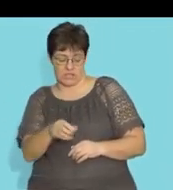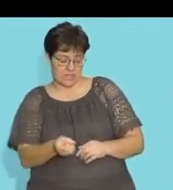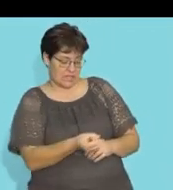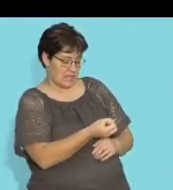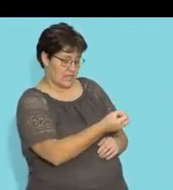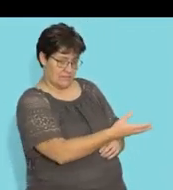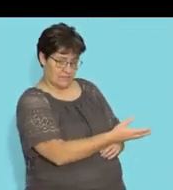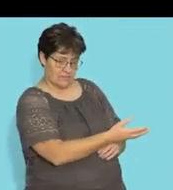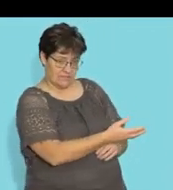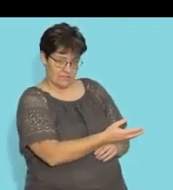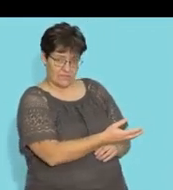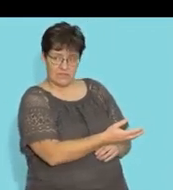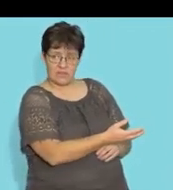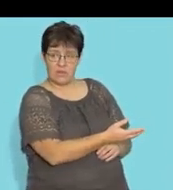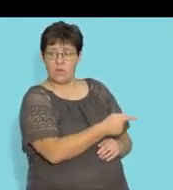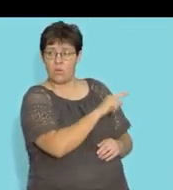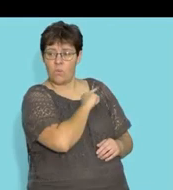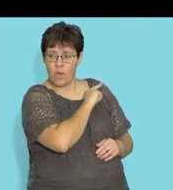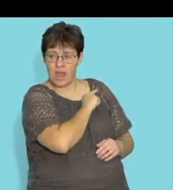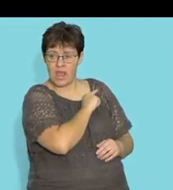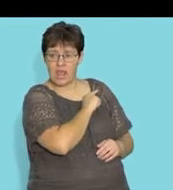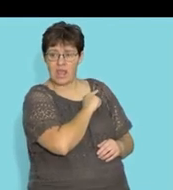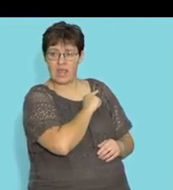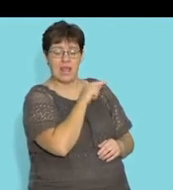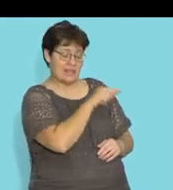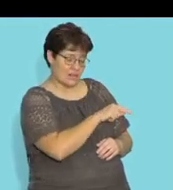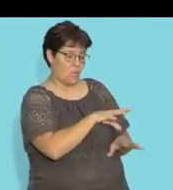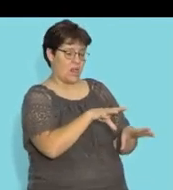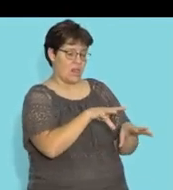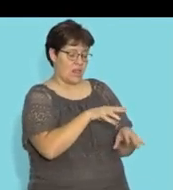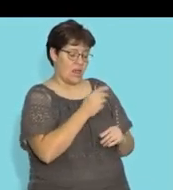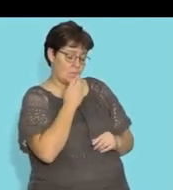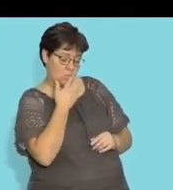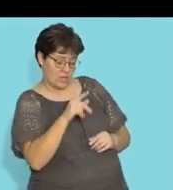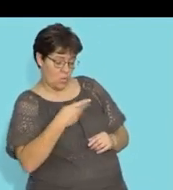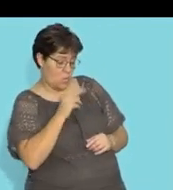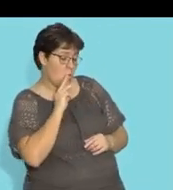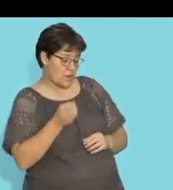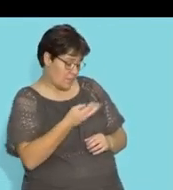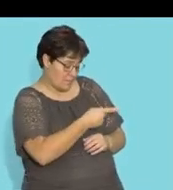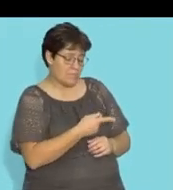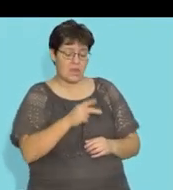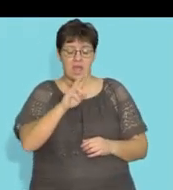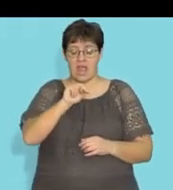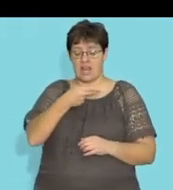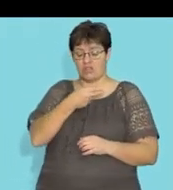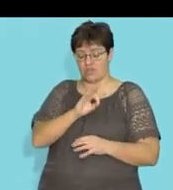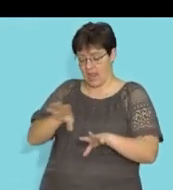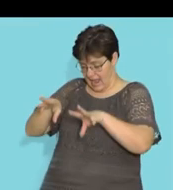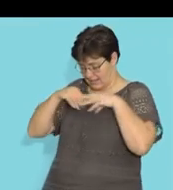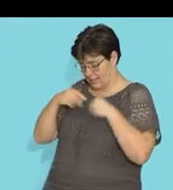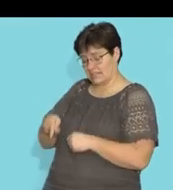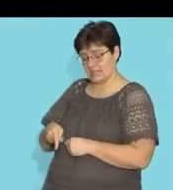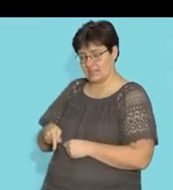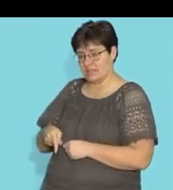again, ammonium will then now, because it's a base, it will accept the proton.